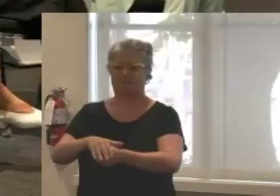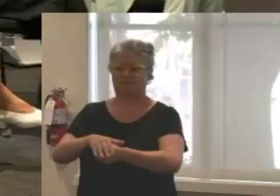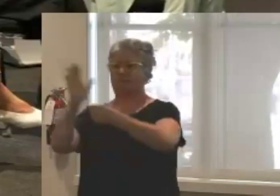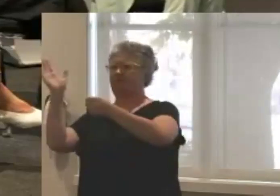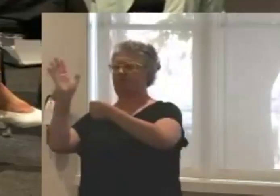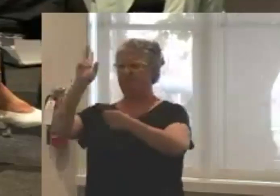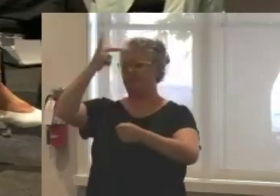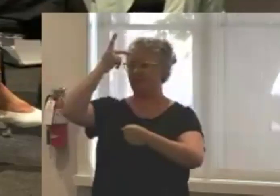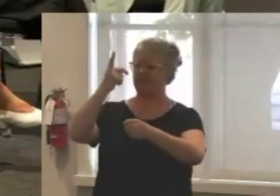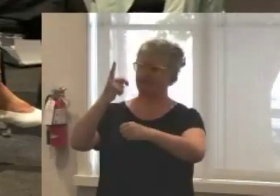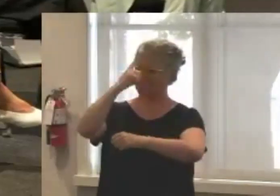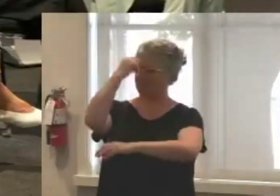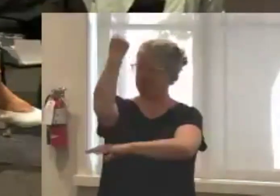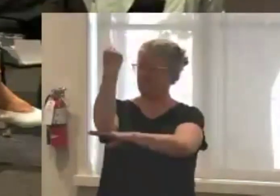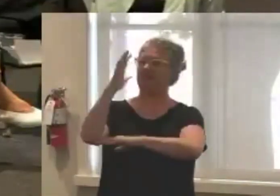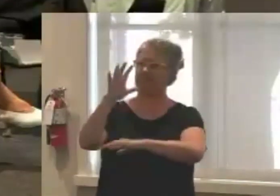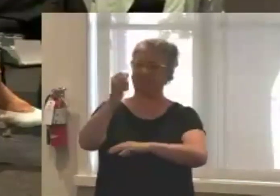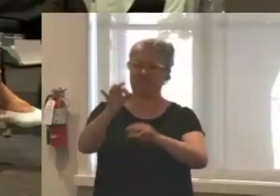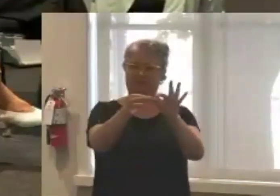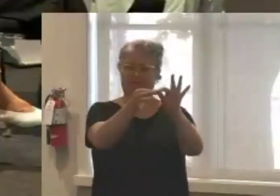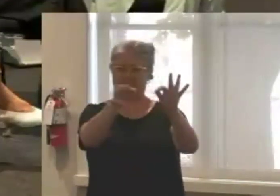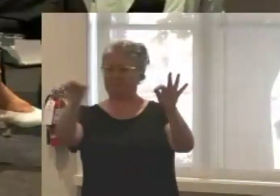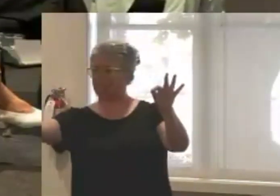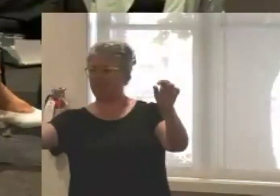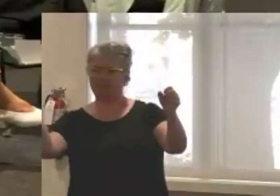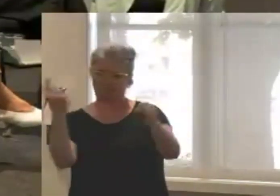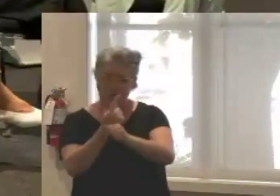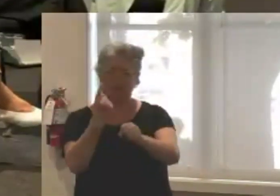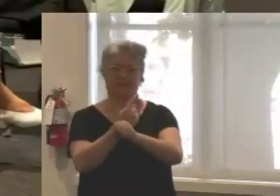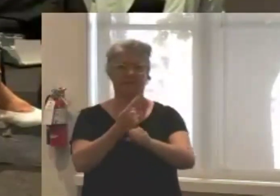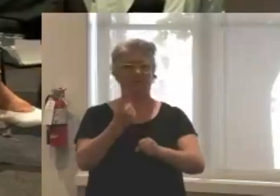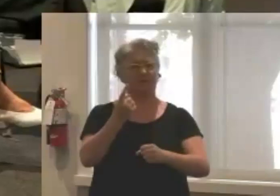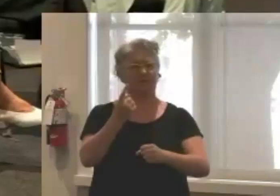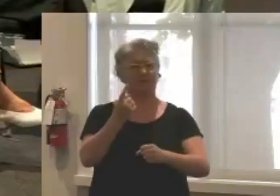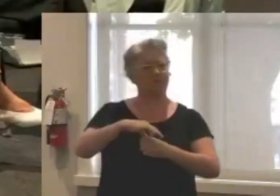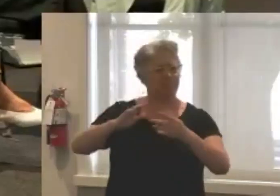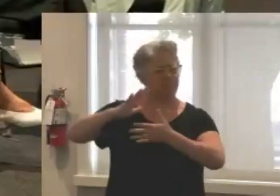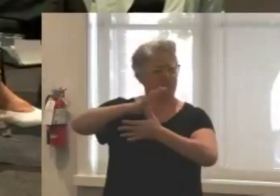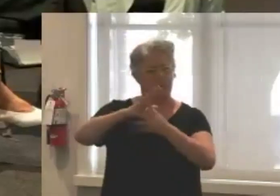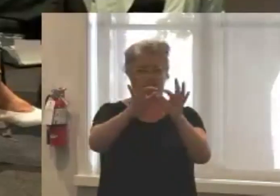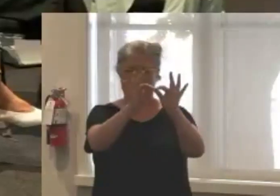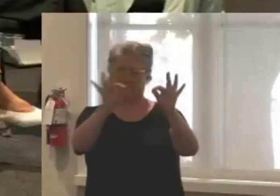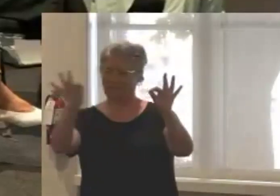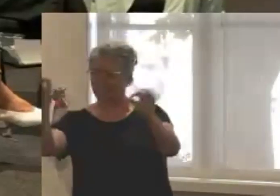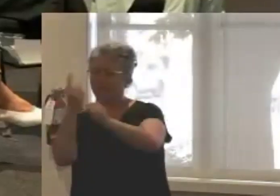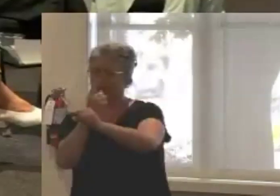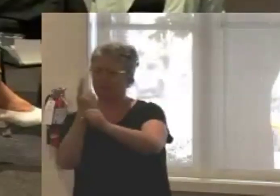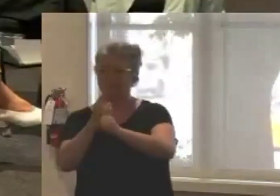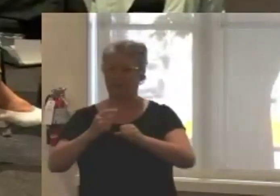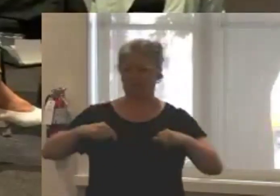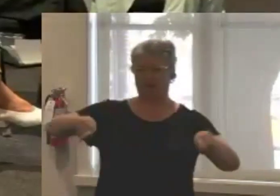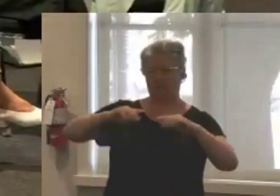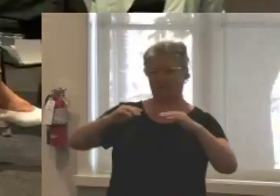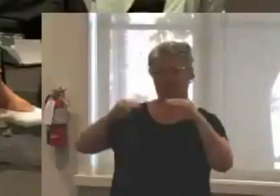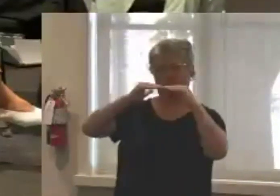stance made by the 519, because we want to prioritize two-spirit people in our own community. Because